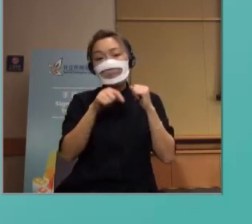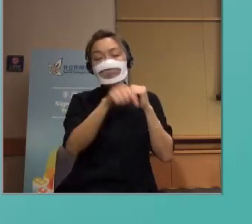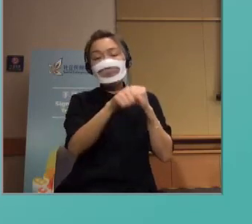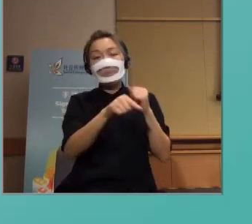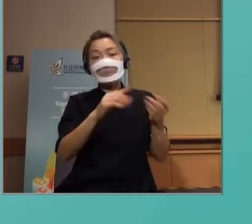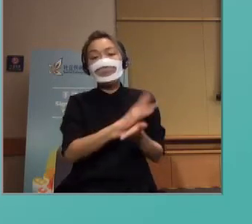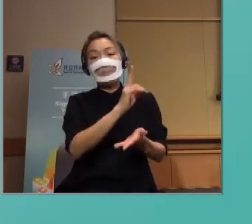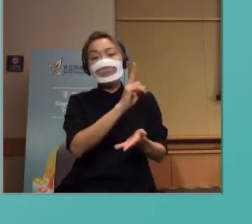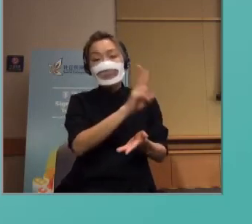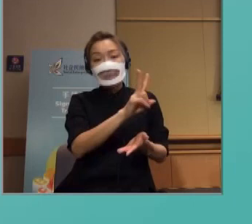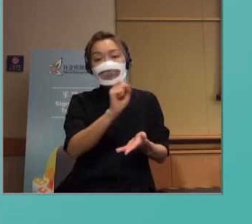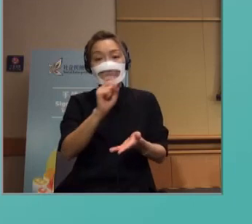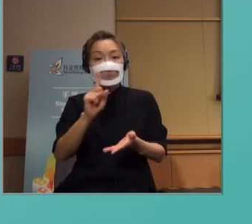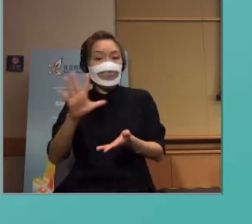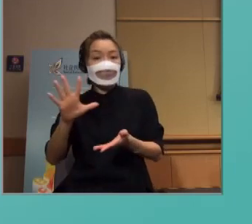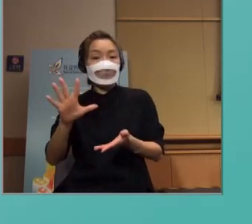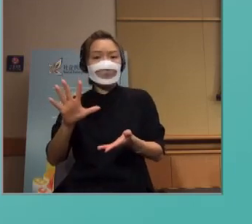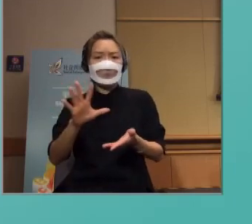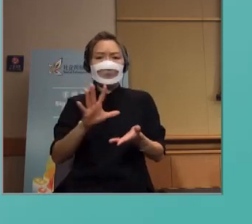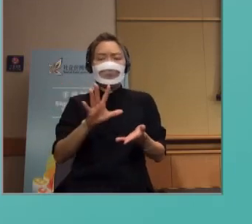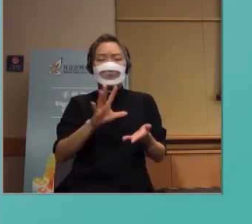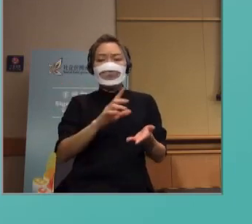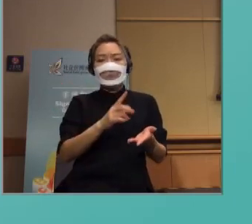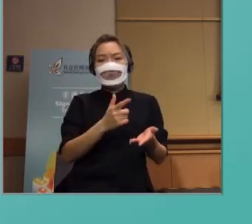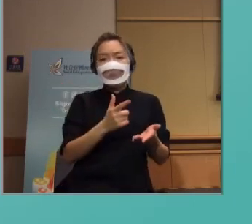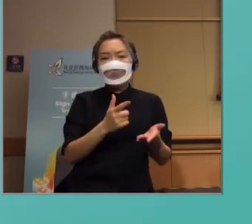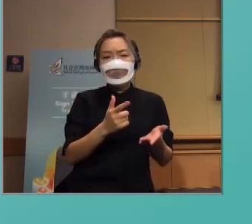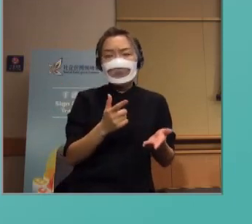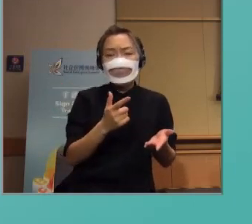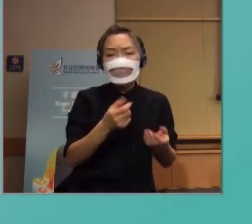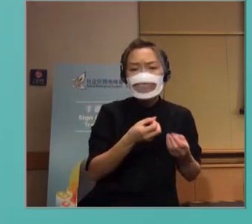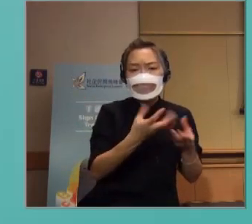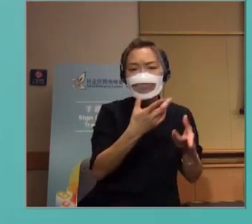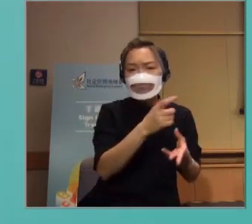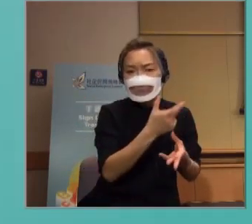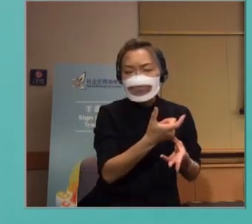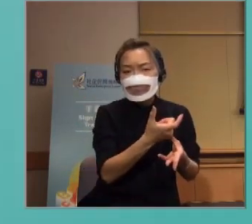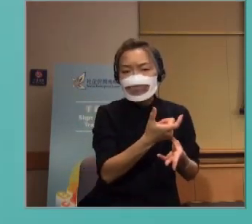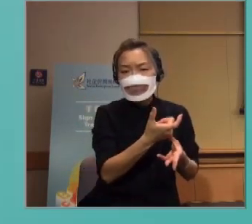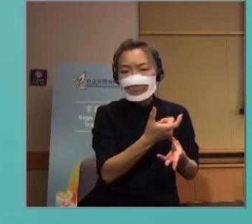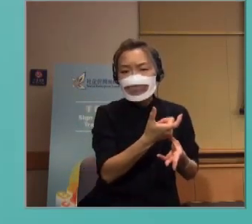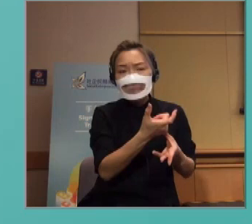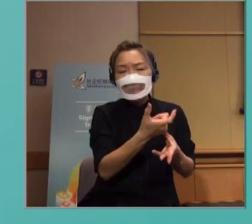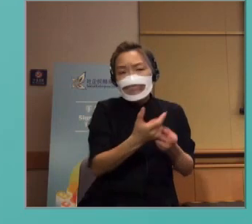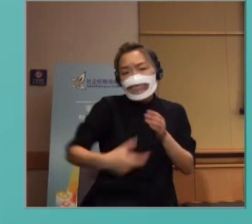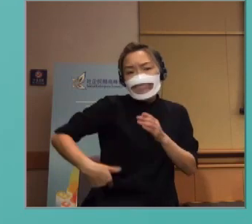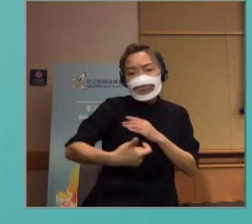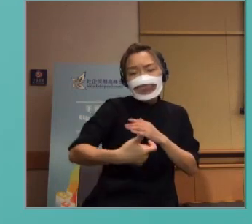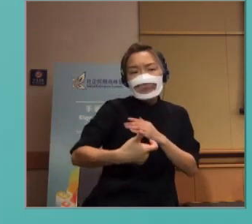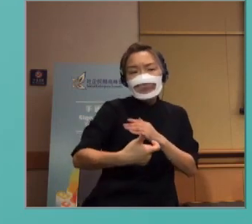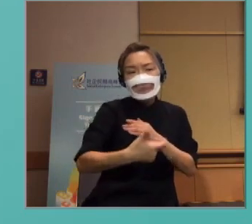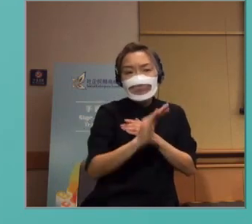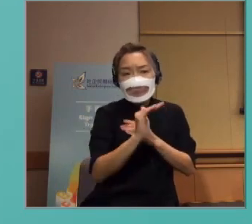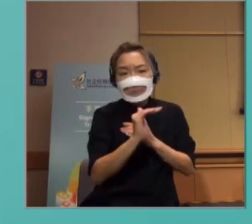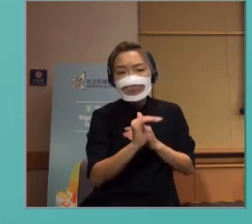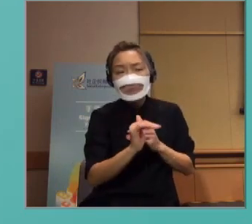me millions at that time in Bitcoins. But my partner at that time at the firm I was working in said Hong Kong dollar only, hence